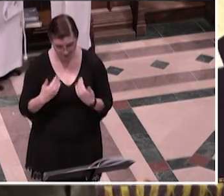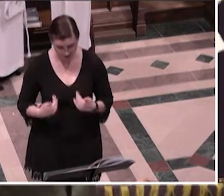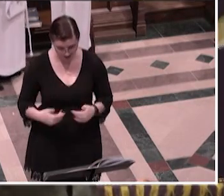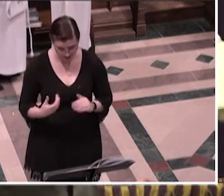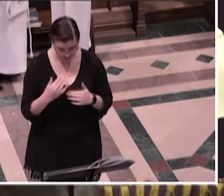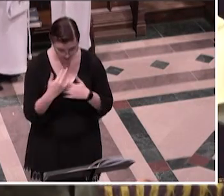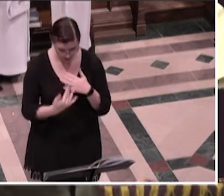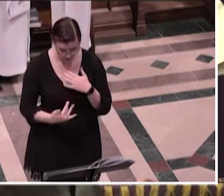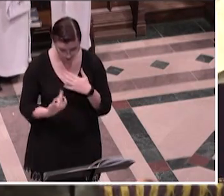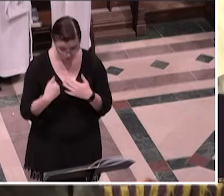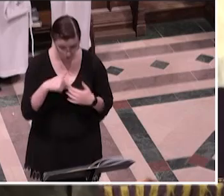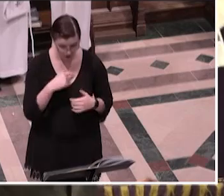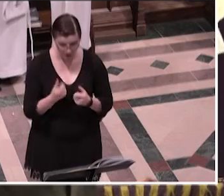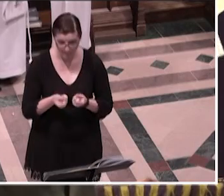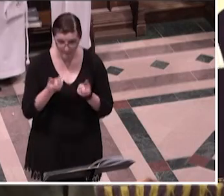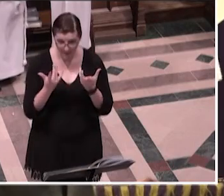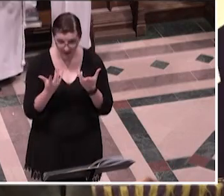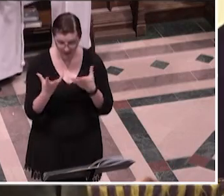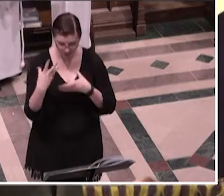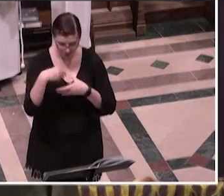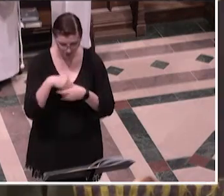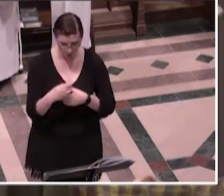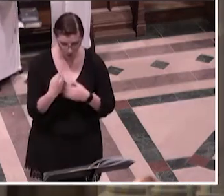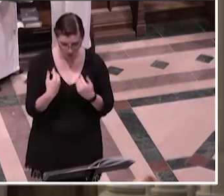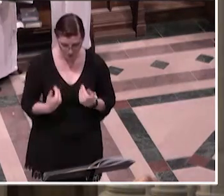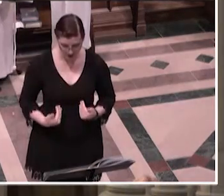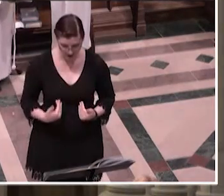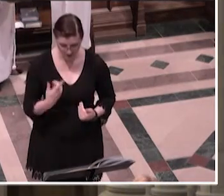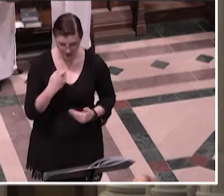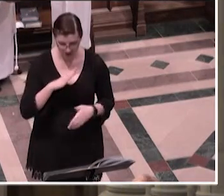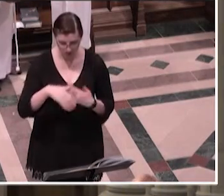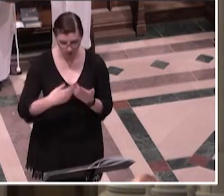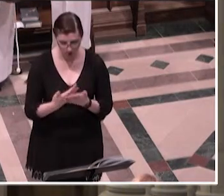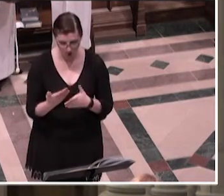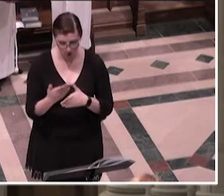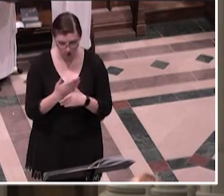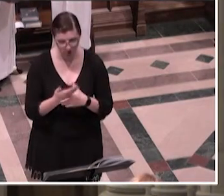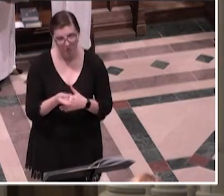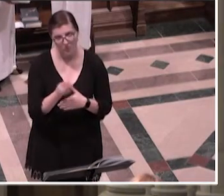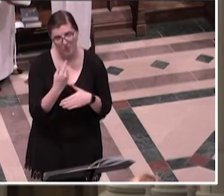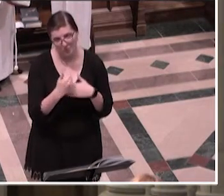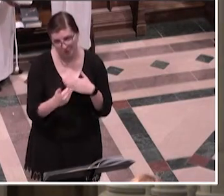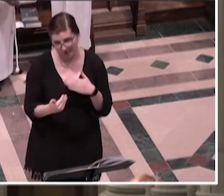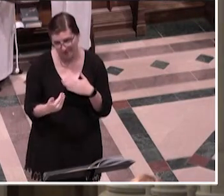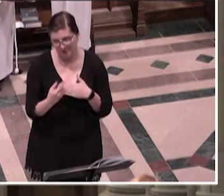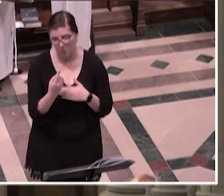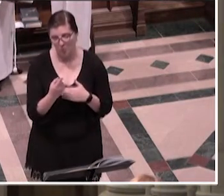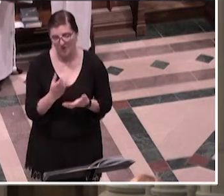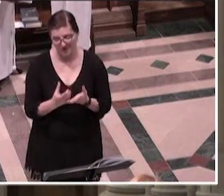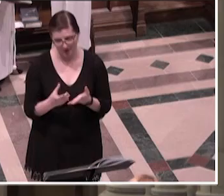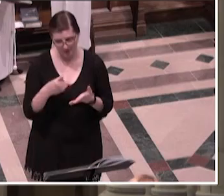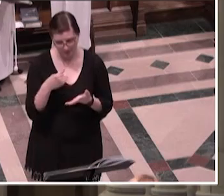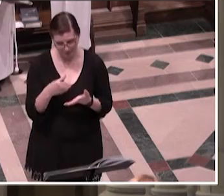who are many are one body, because we all share one bread, one cup.